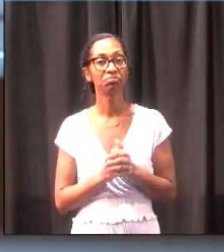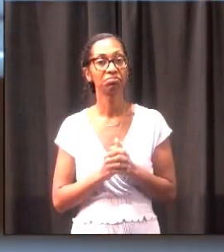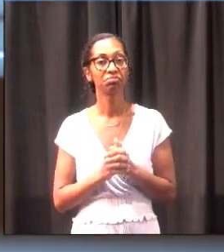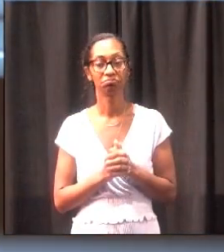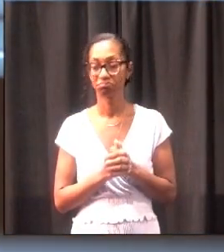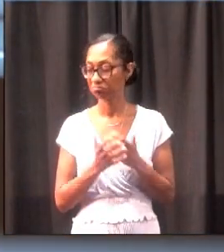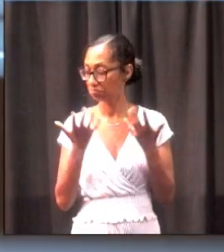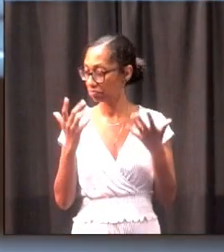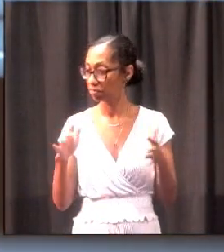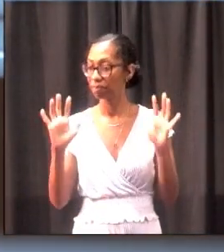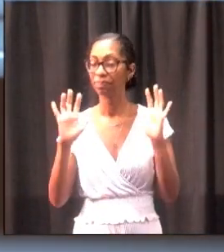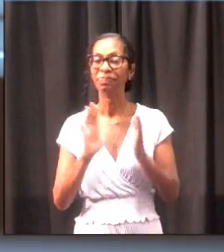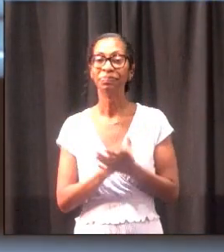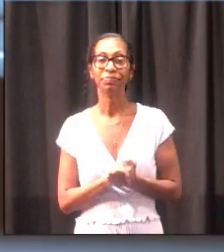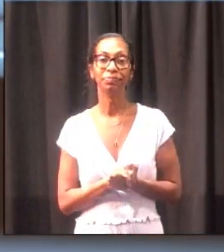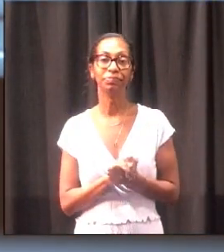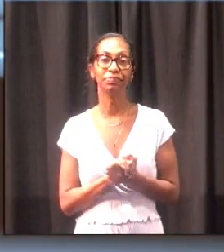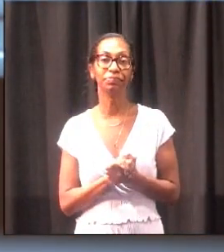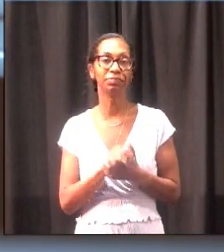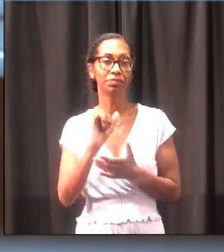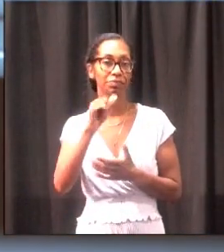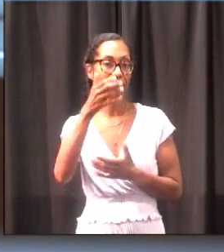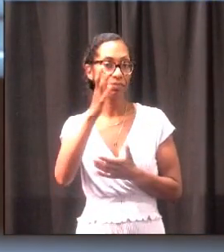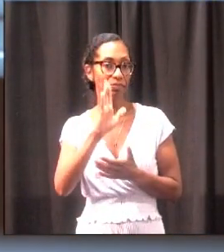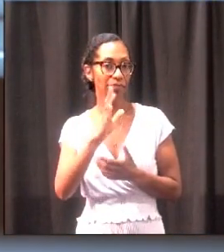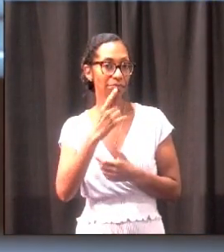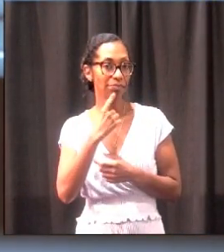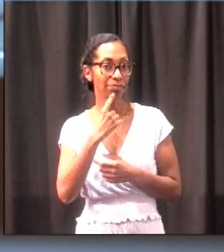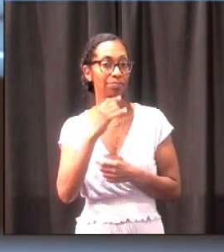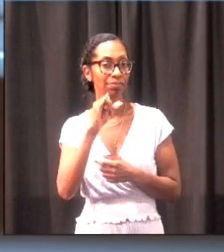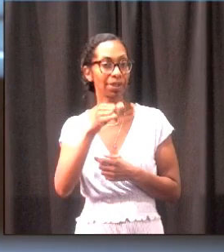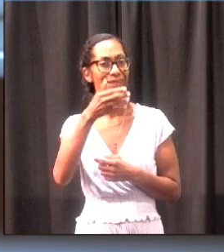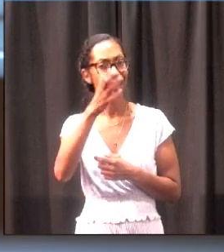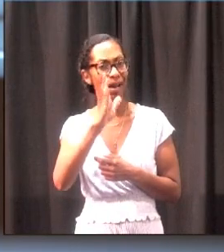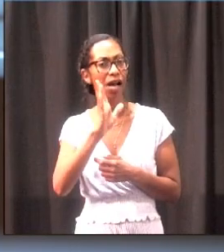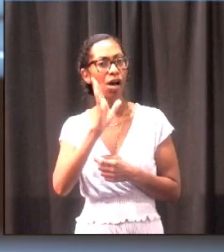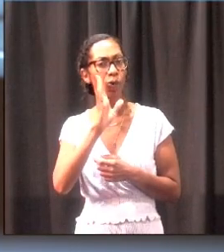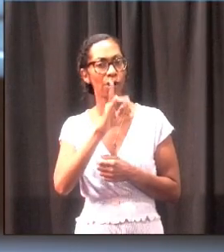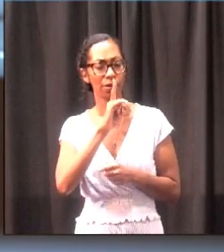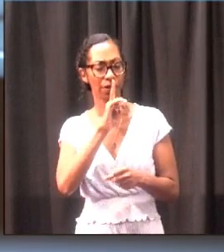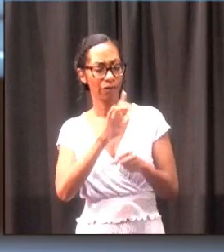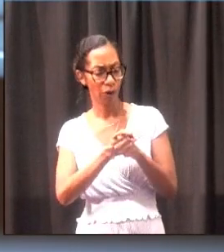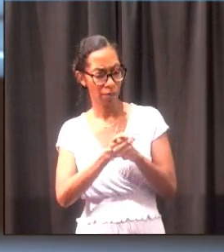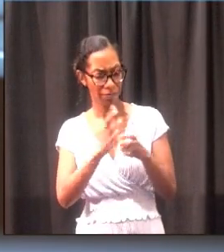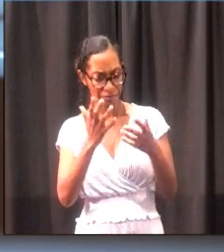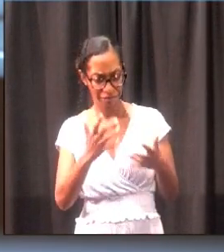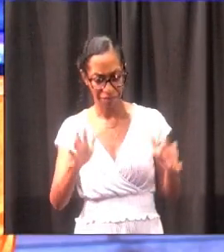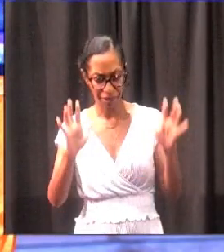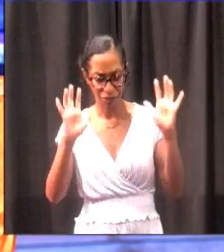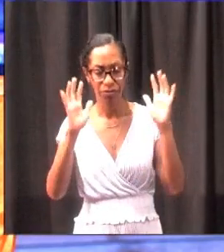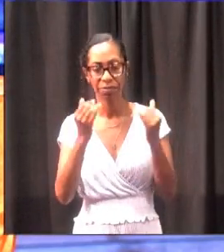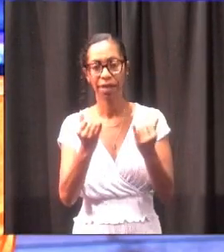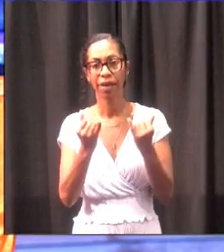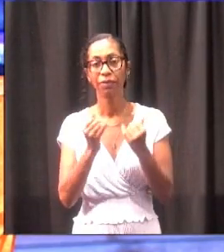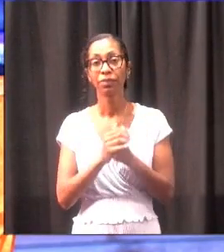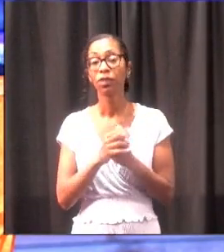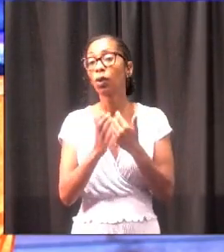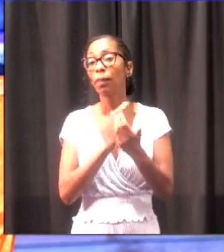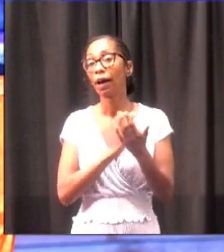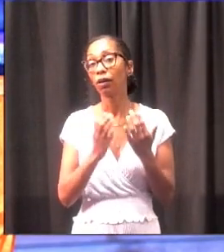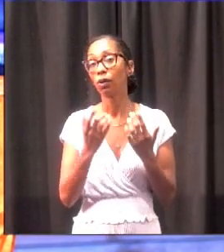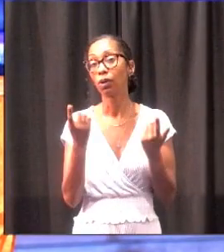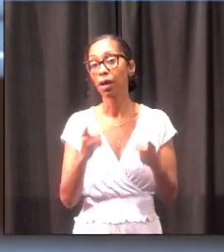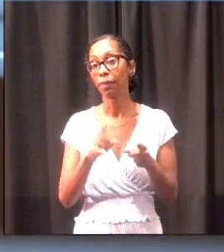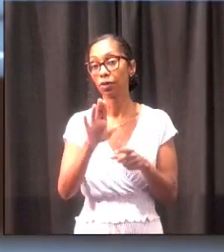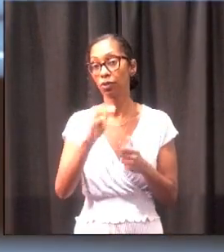It's settled. And that's what God shows here. He confirms it to the end. In other words, no matter what